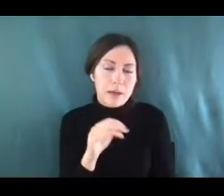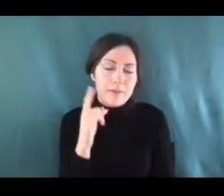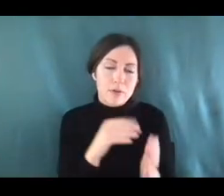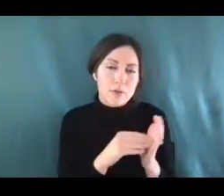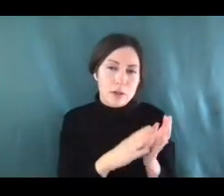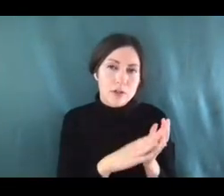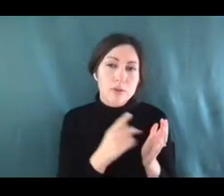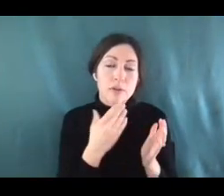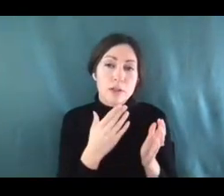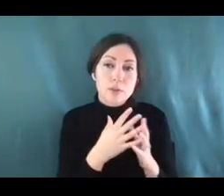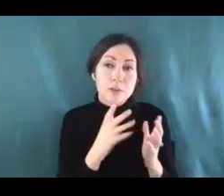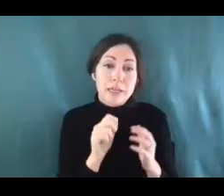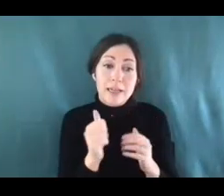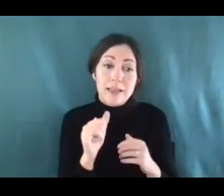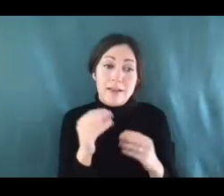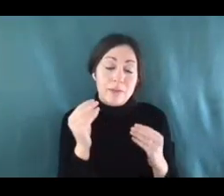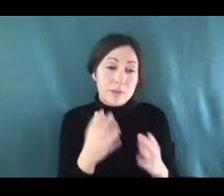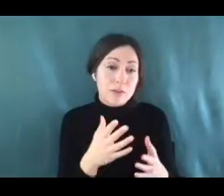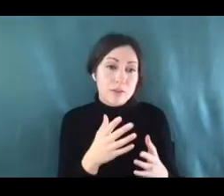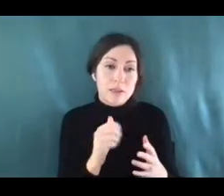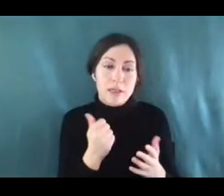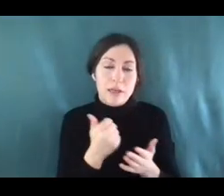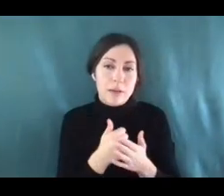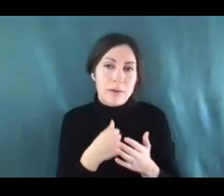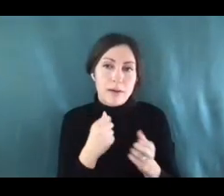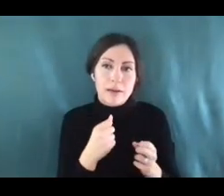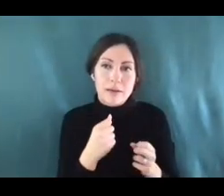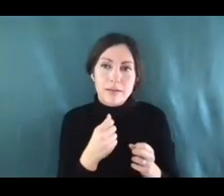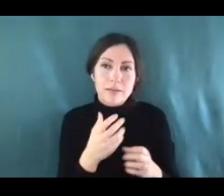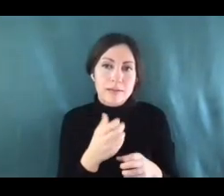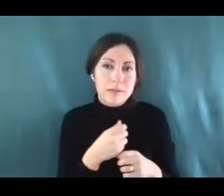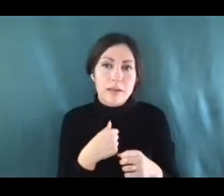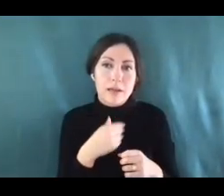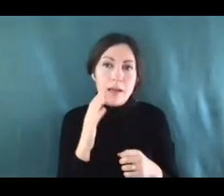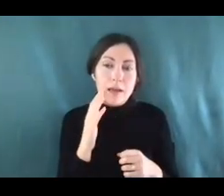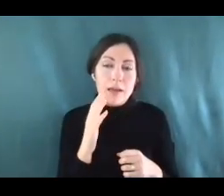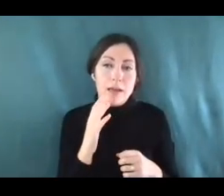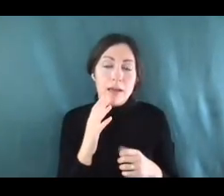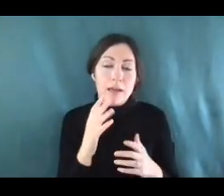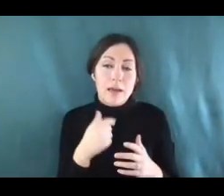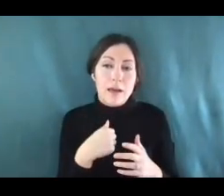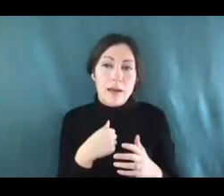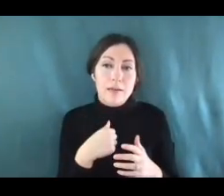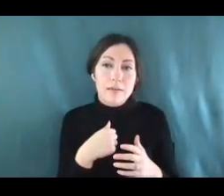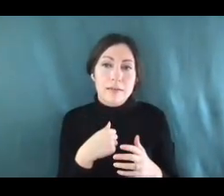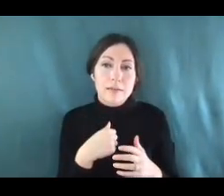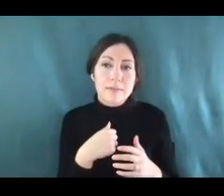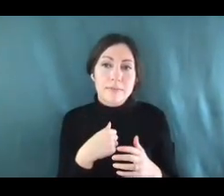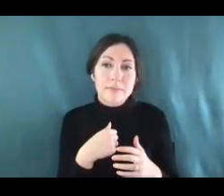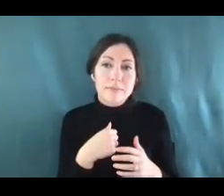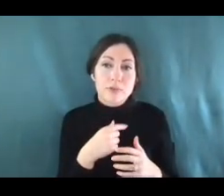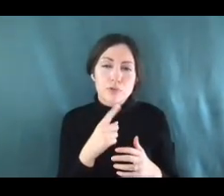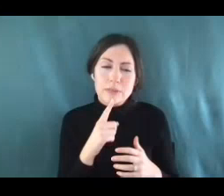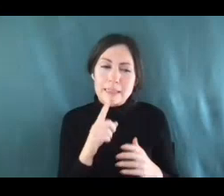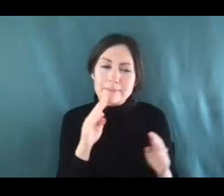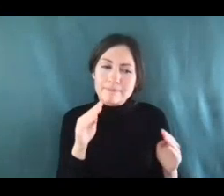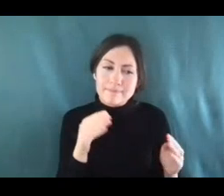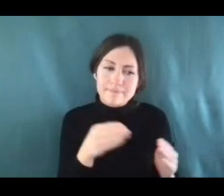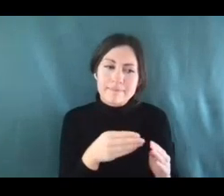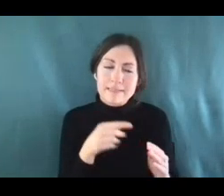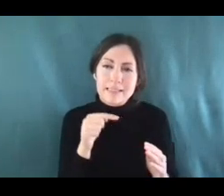and any of that information or any help that I can give, I'm really keyed into this at the